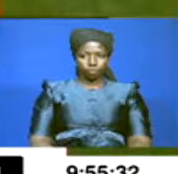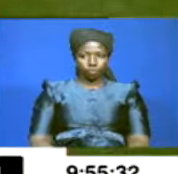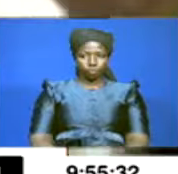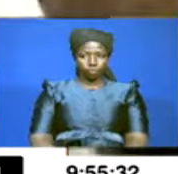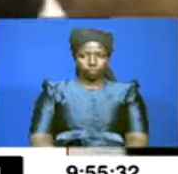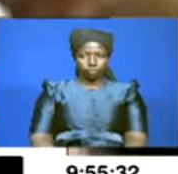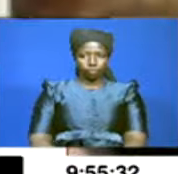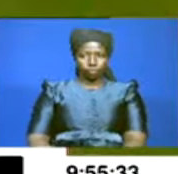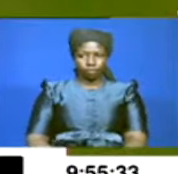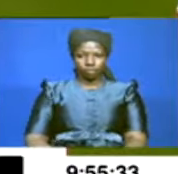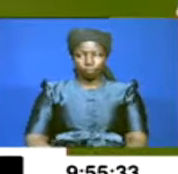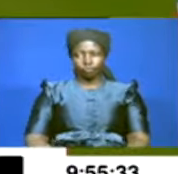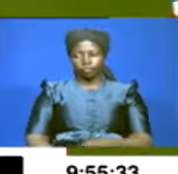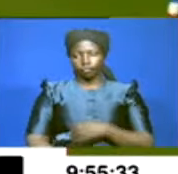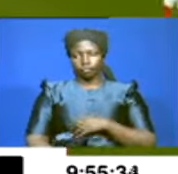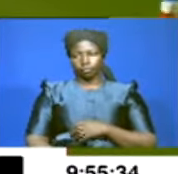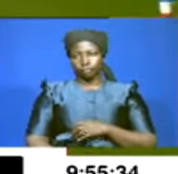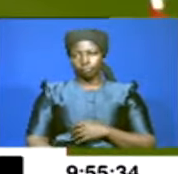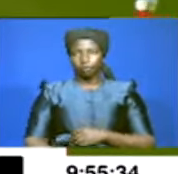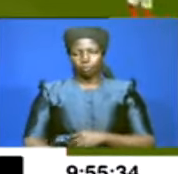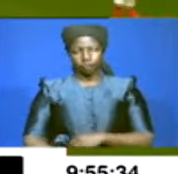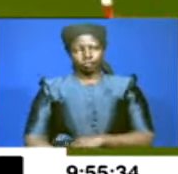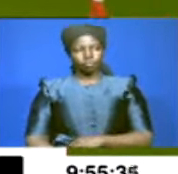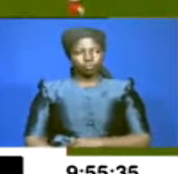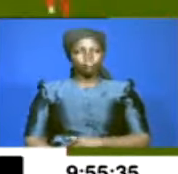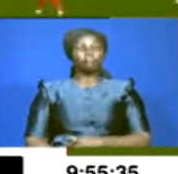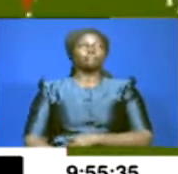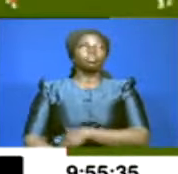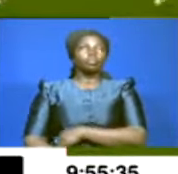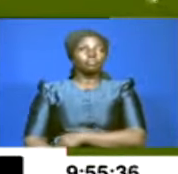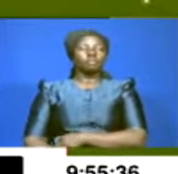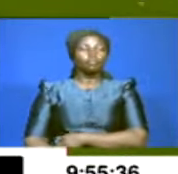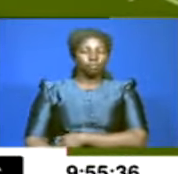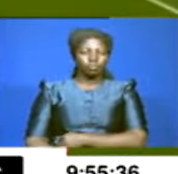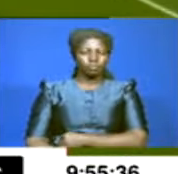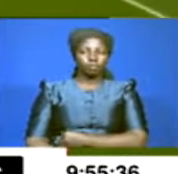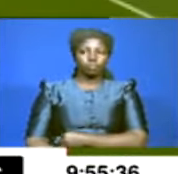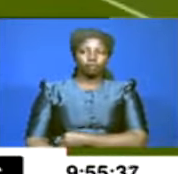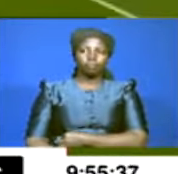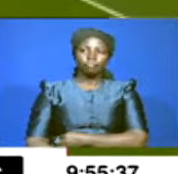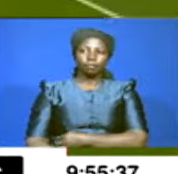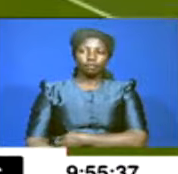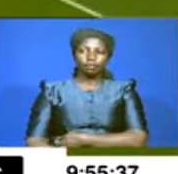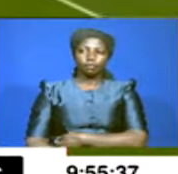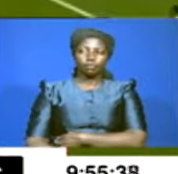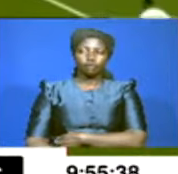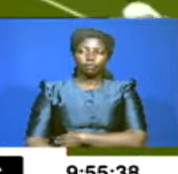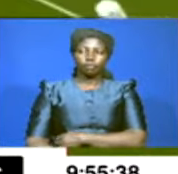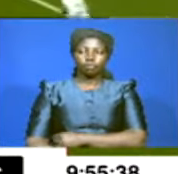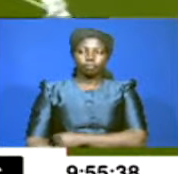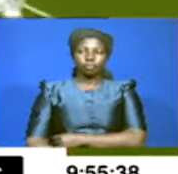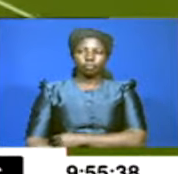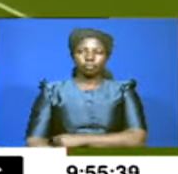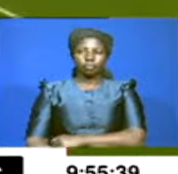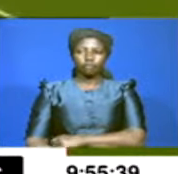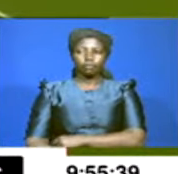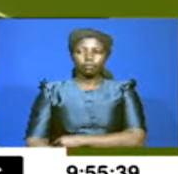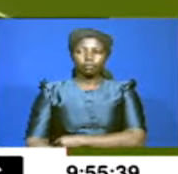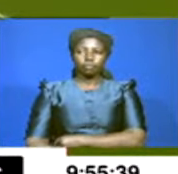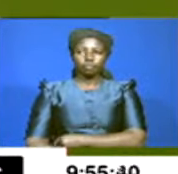Somehow, no. You got there, you expected the net to ripple. It's a great delivery.